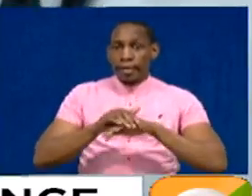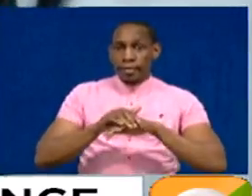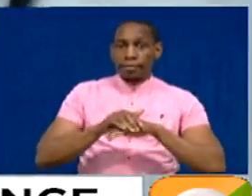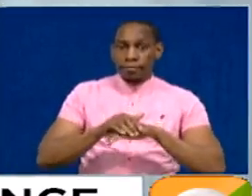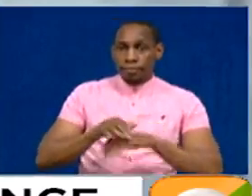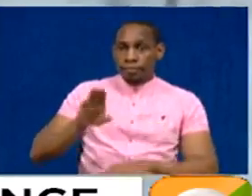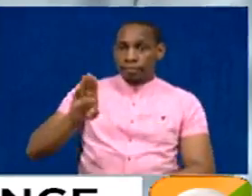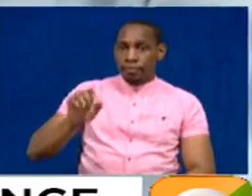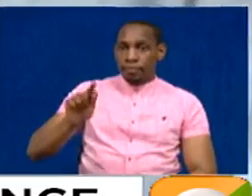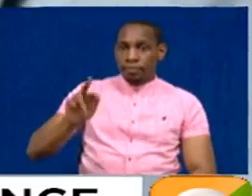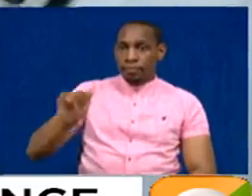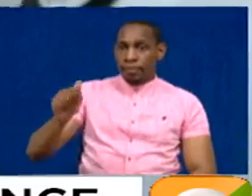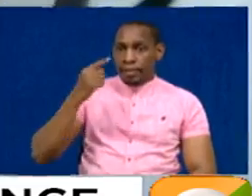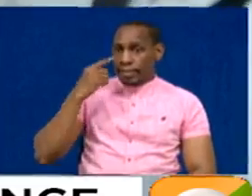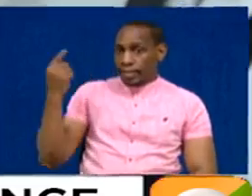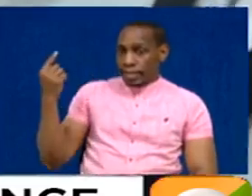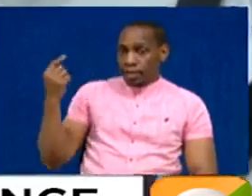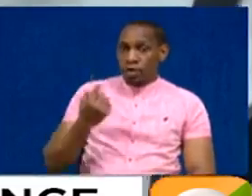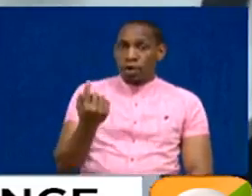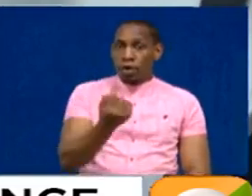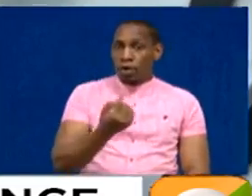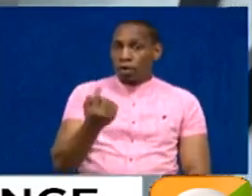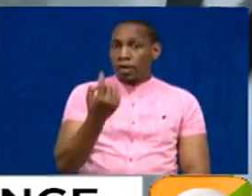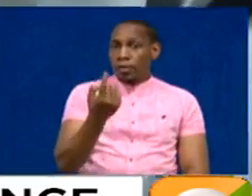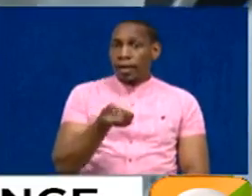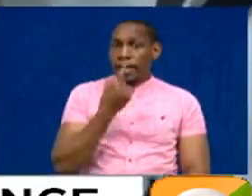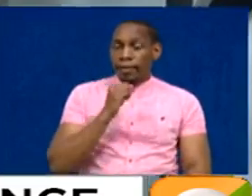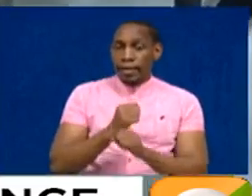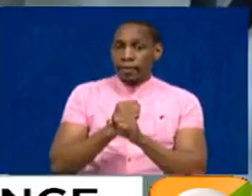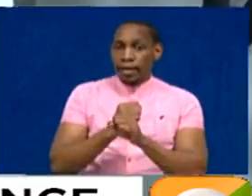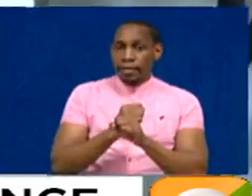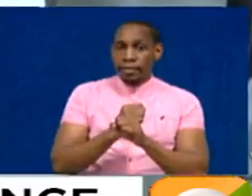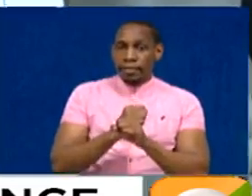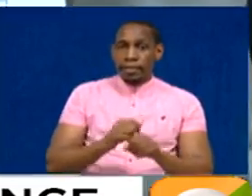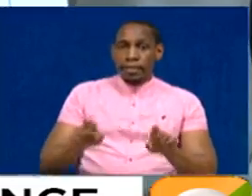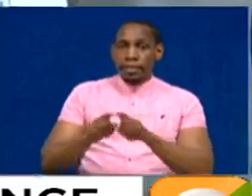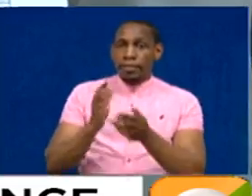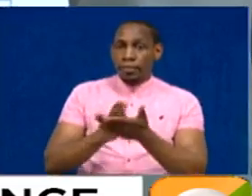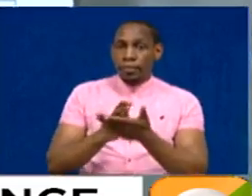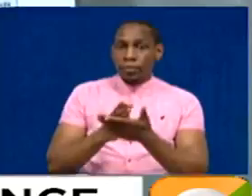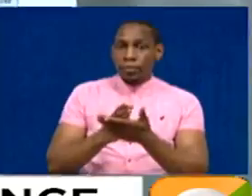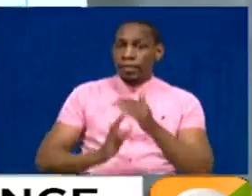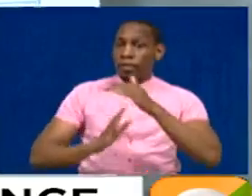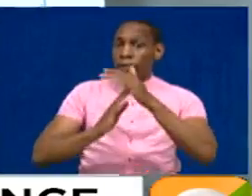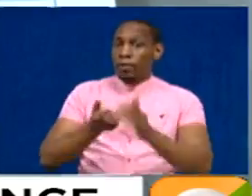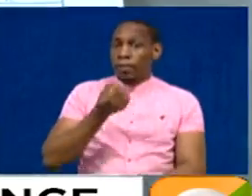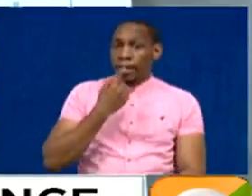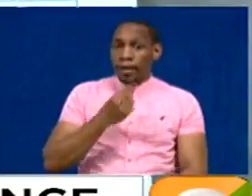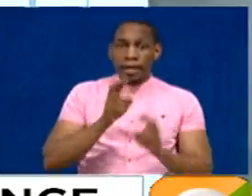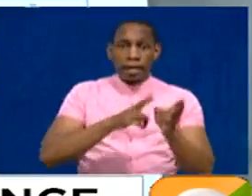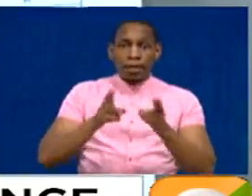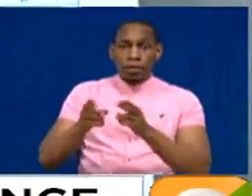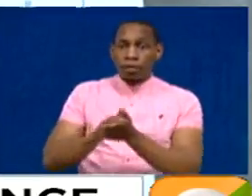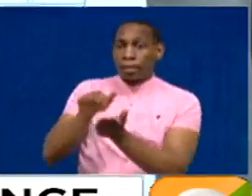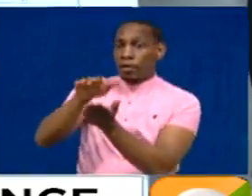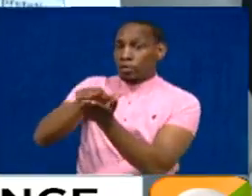a bacteria like this, where you can see that only one drug works. And this is one of our highest level drugs that are usually